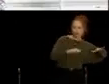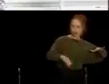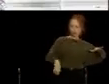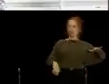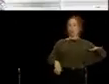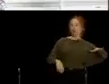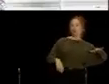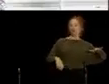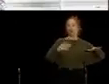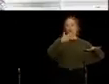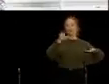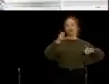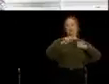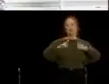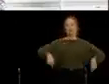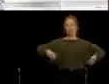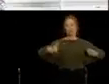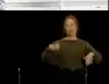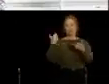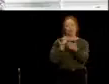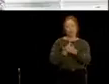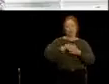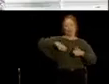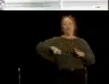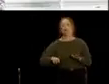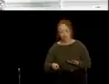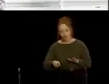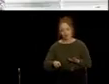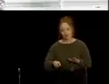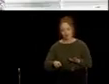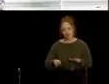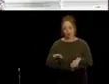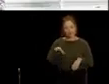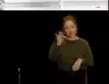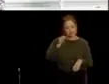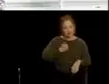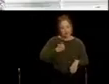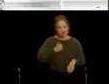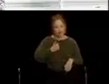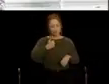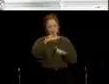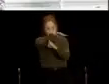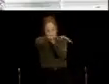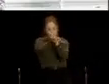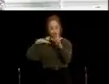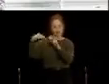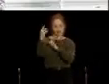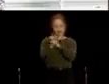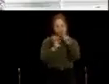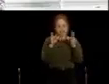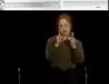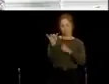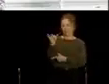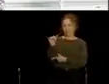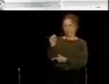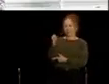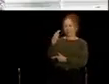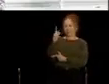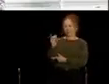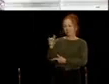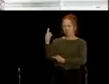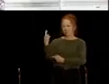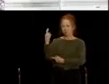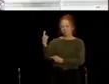a wheelchair came. And I find myself surrounded by people like Ashley, surrounded by people